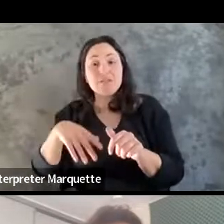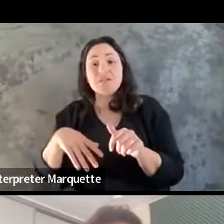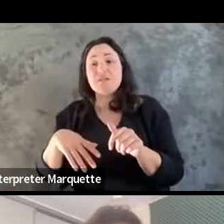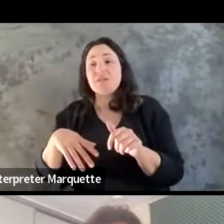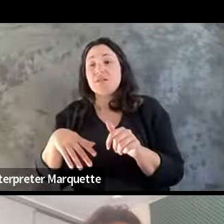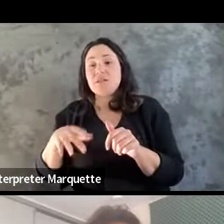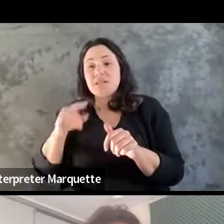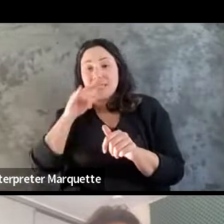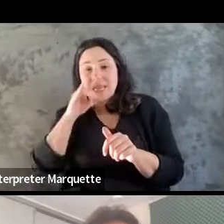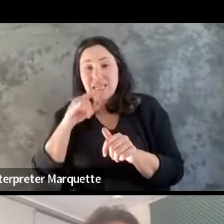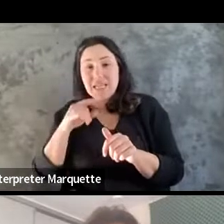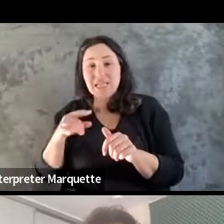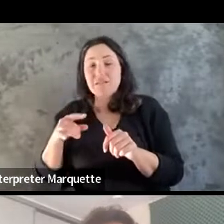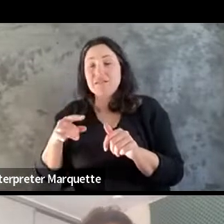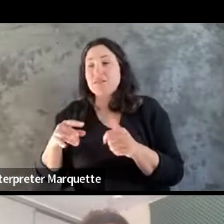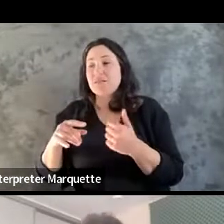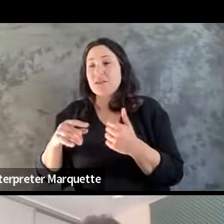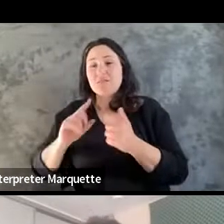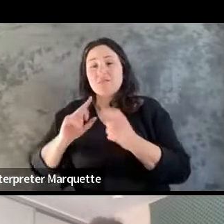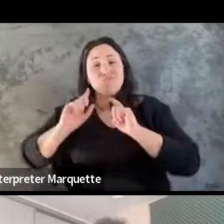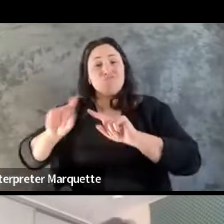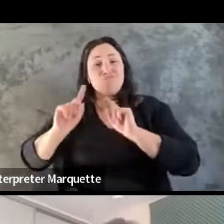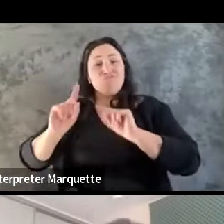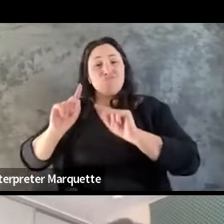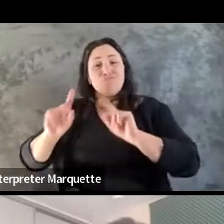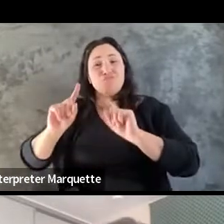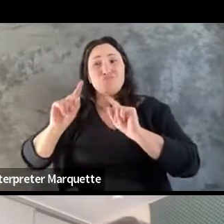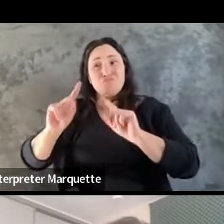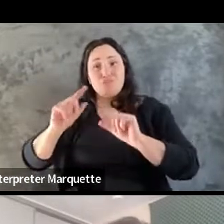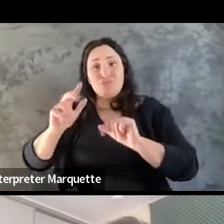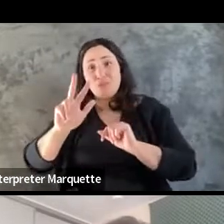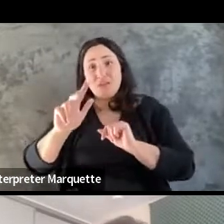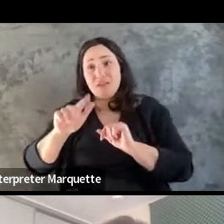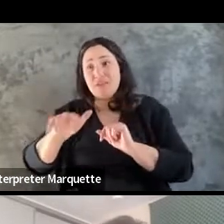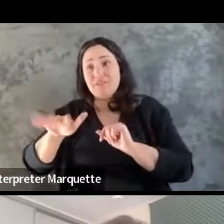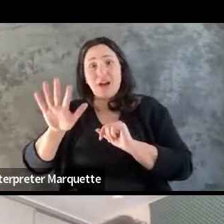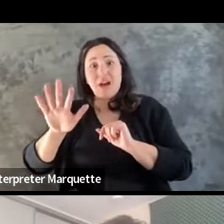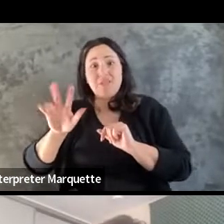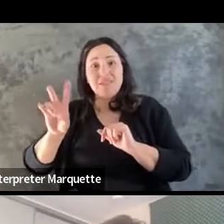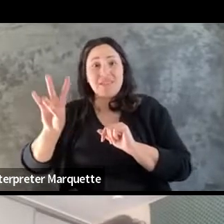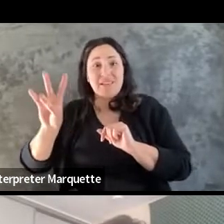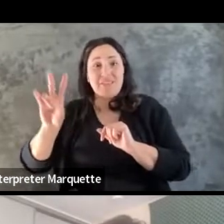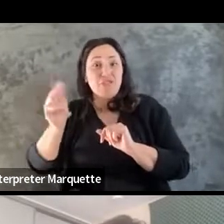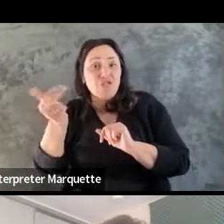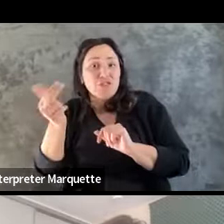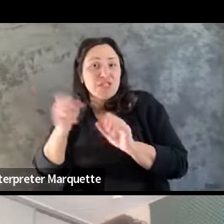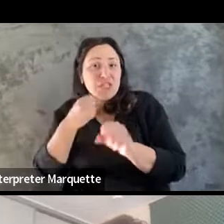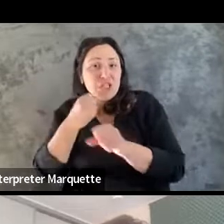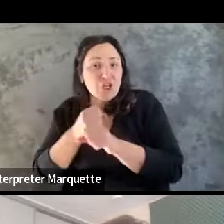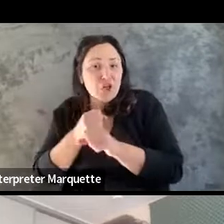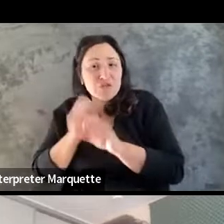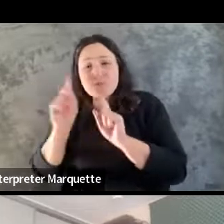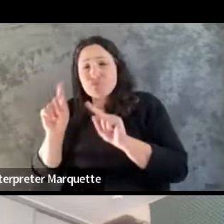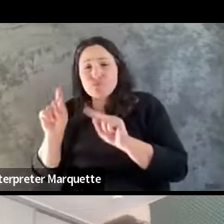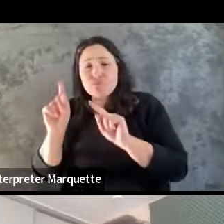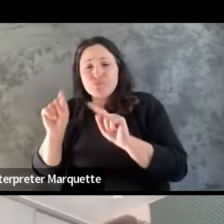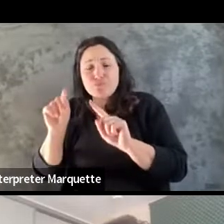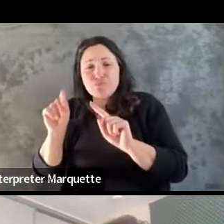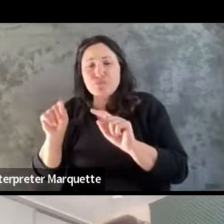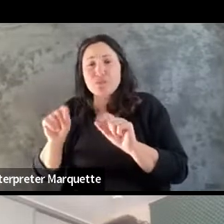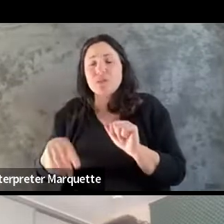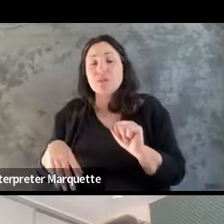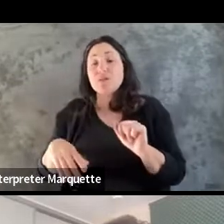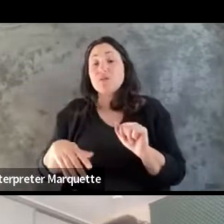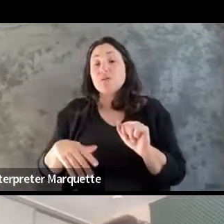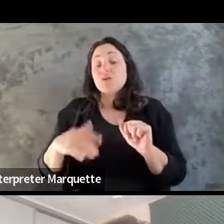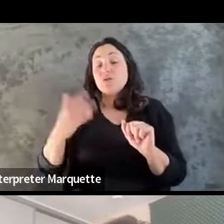for 3, 5, 7, 12, 13 years. And so what makes us strongest is when